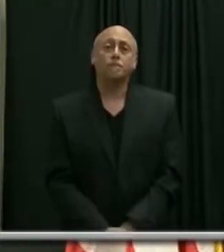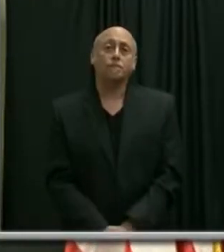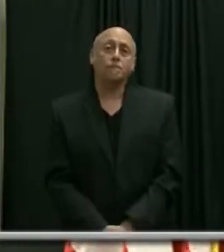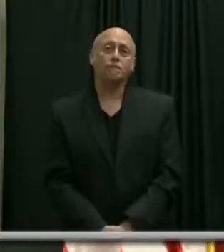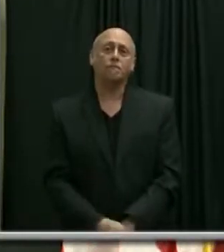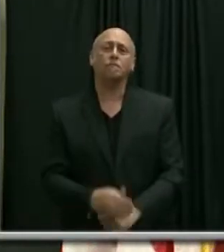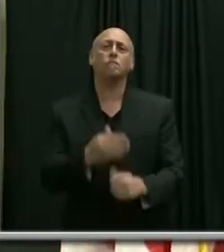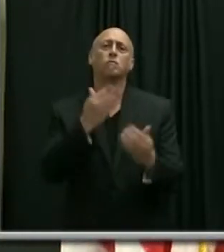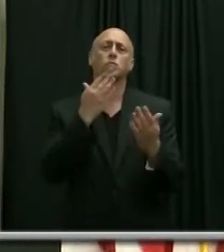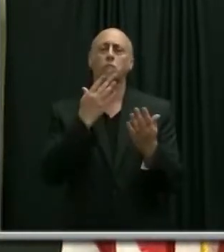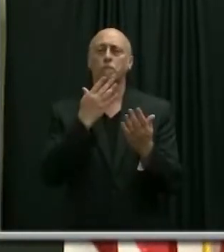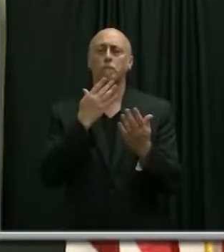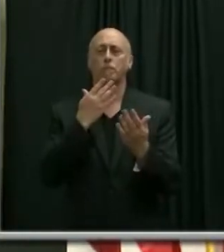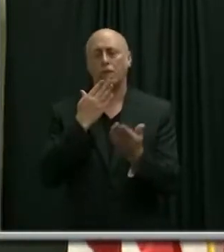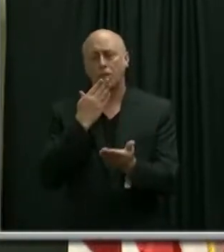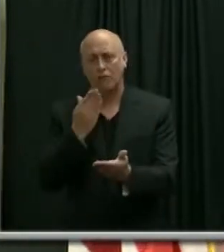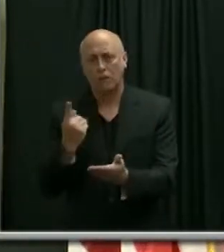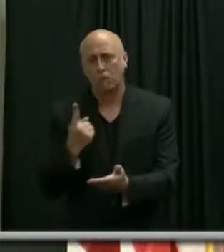Thank you.